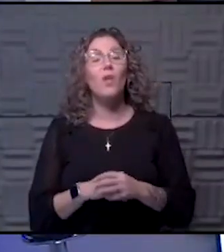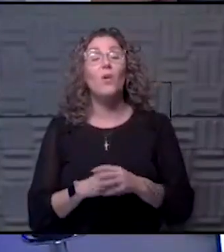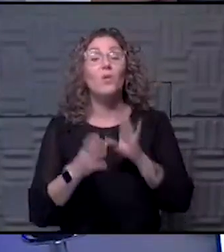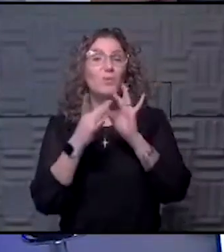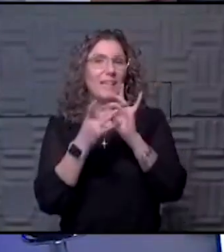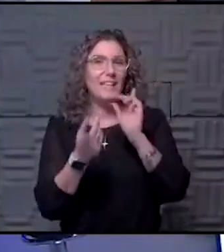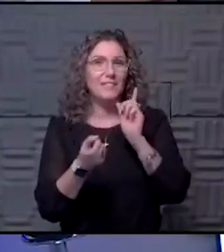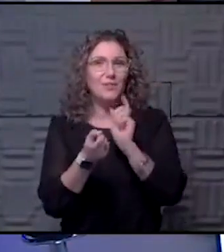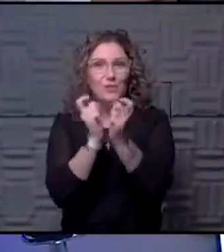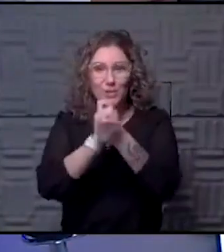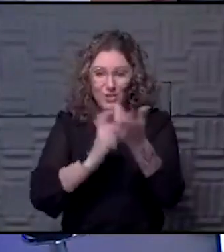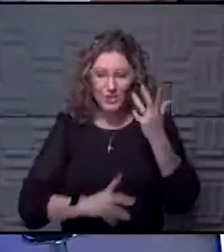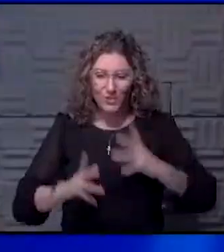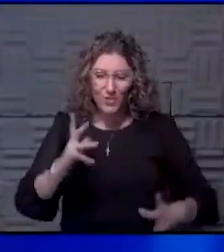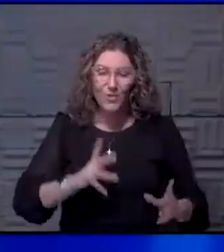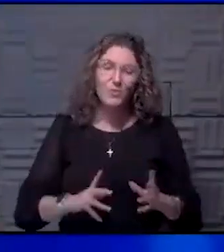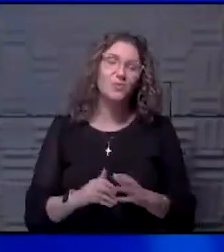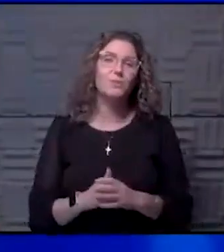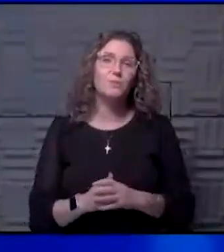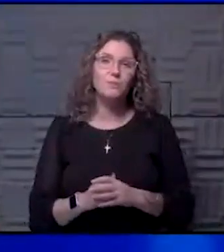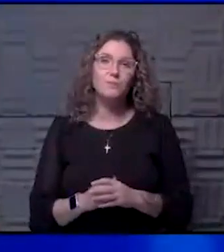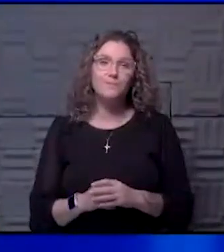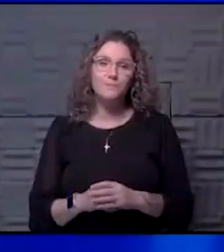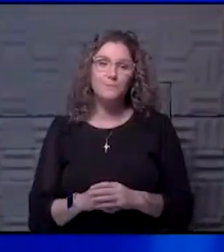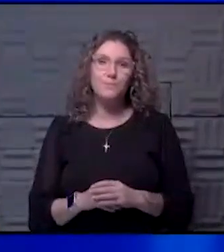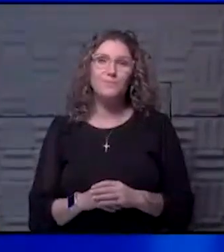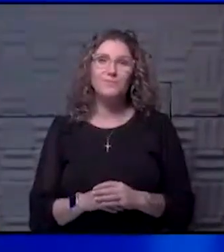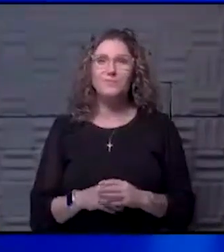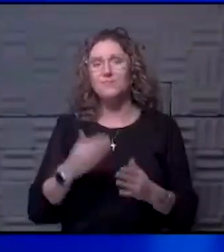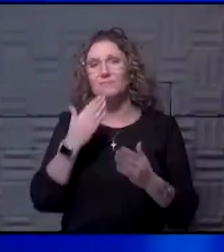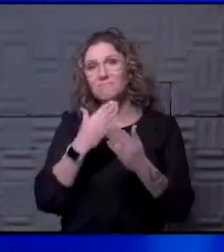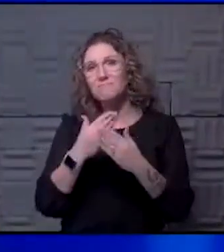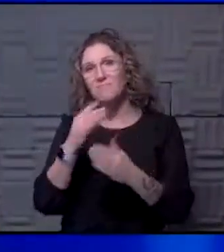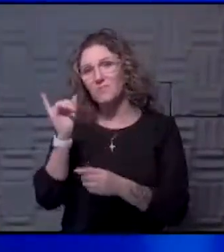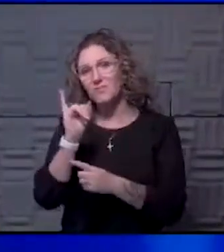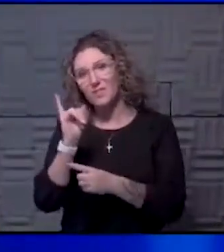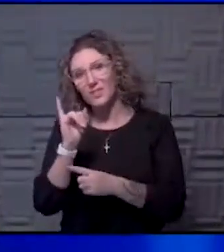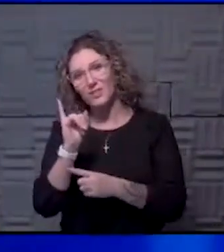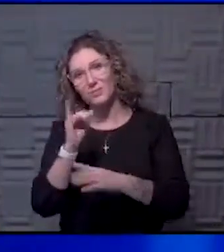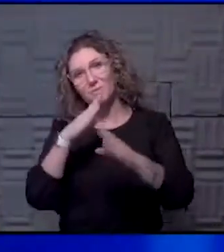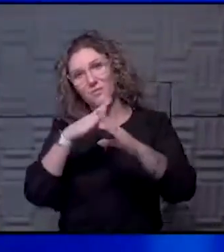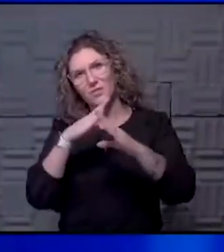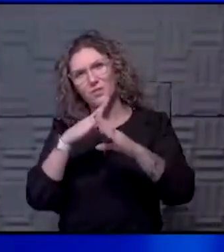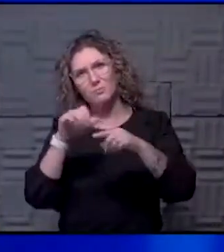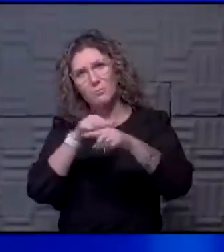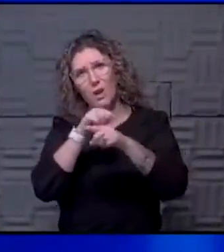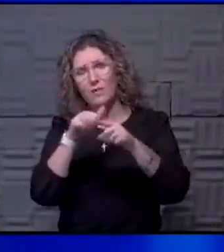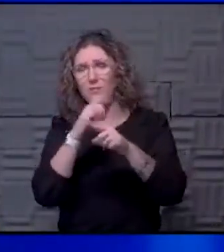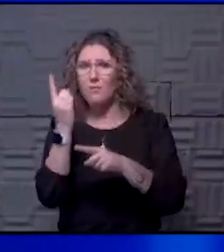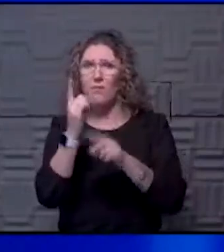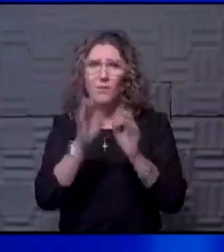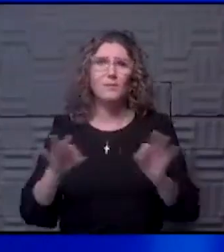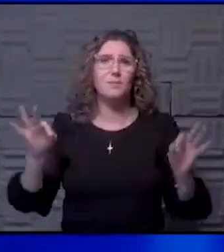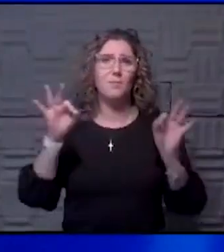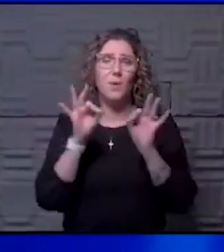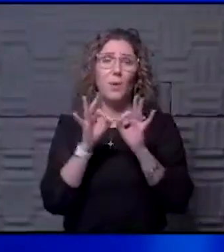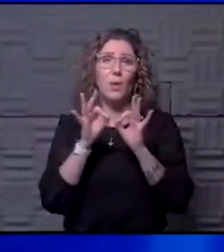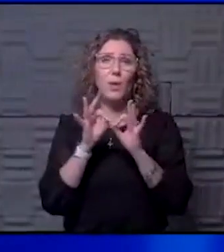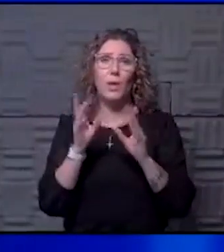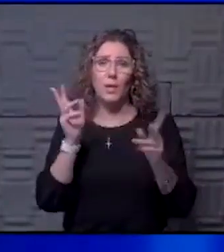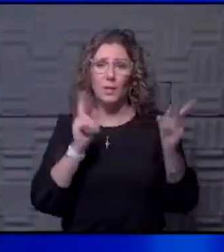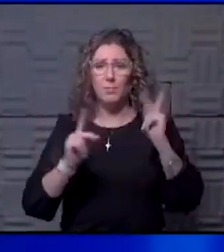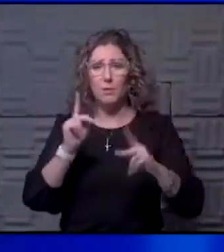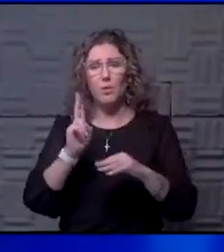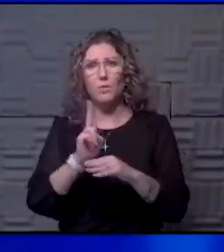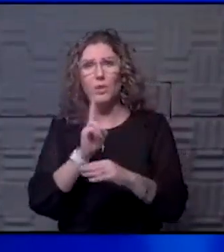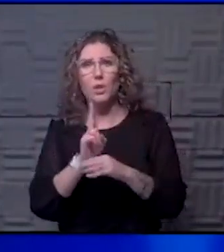changing clothes and those things go, I think, good infection prevention practices are always important, and for those who have